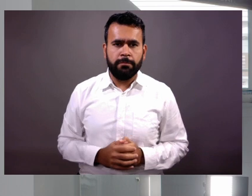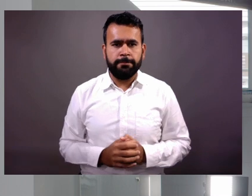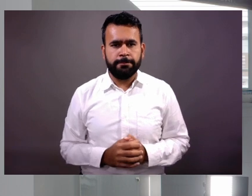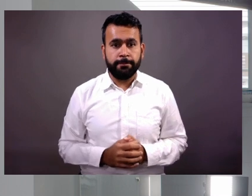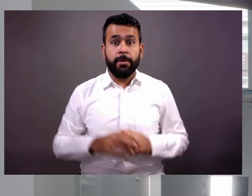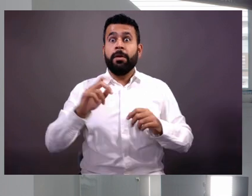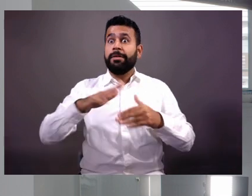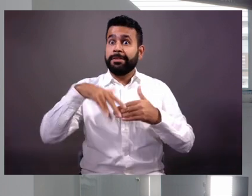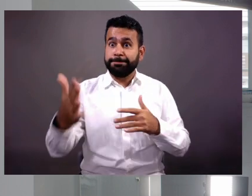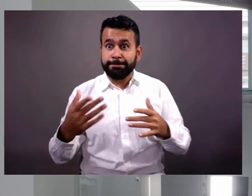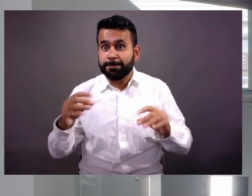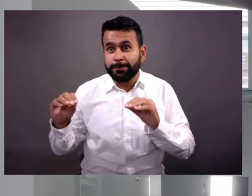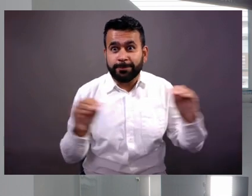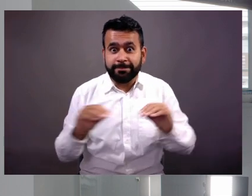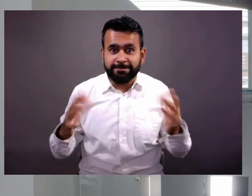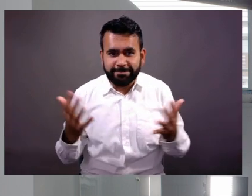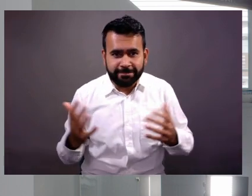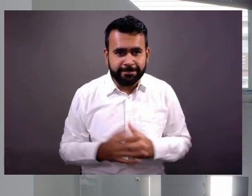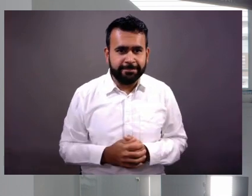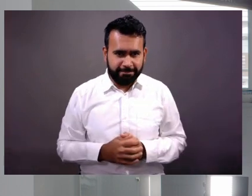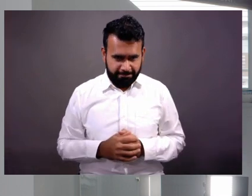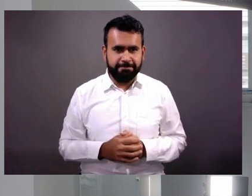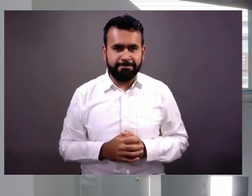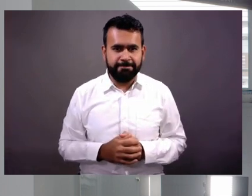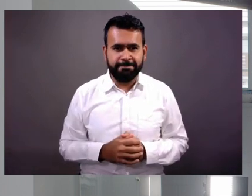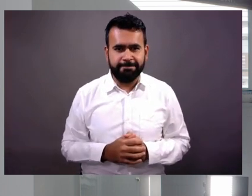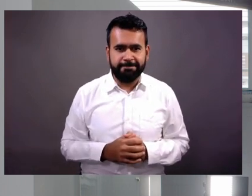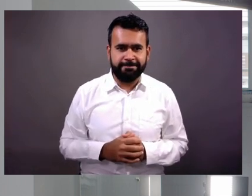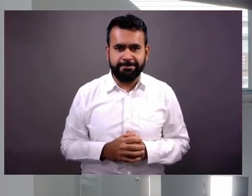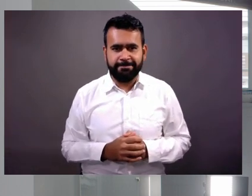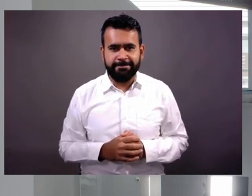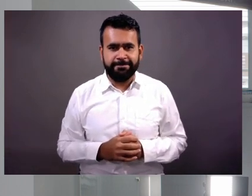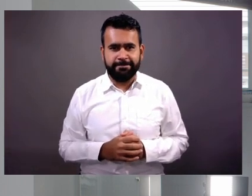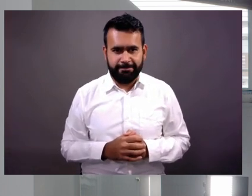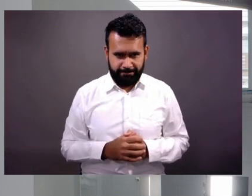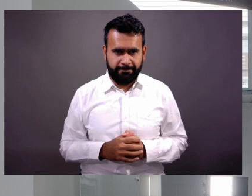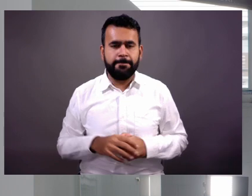cipher, yeah, and then we'll go on to the next move. Find your groove.